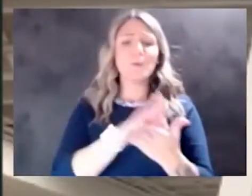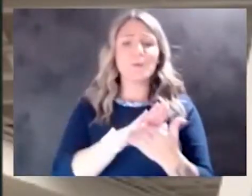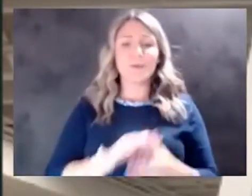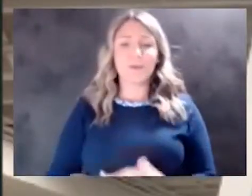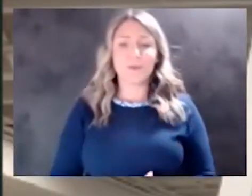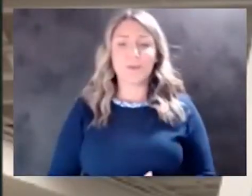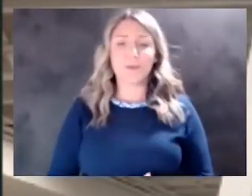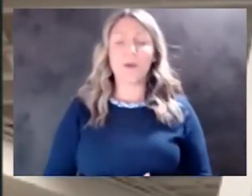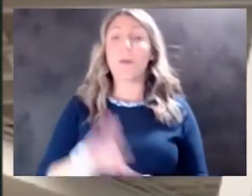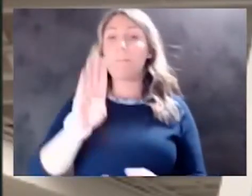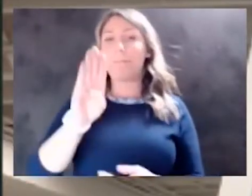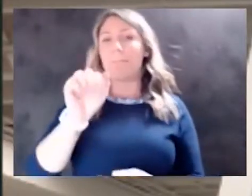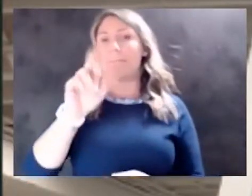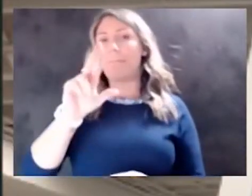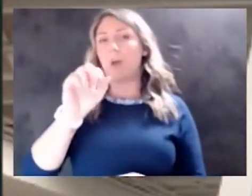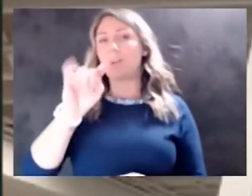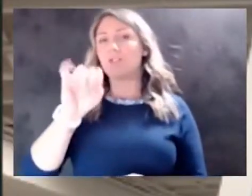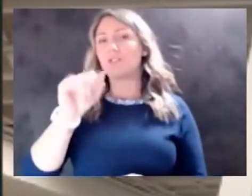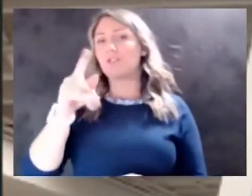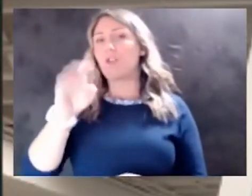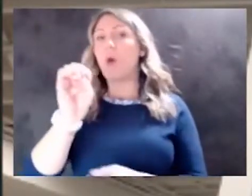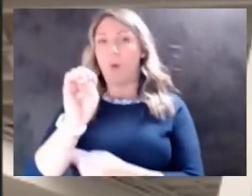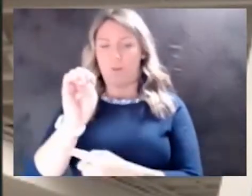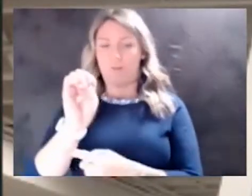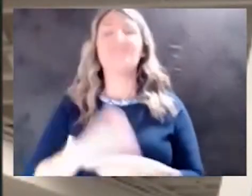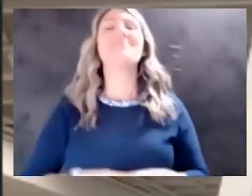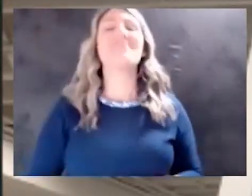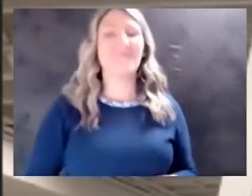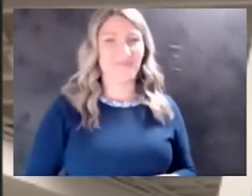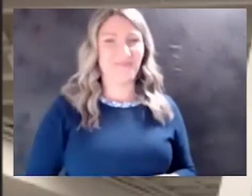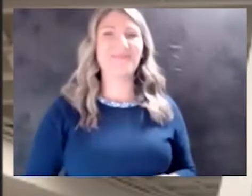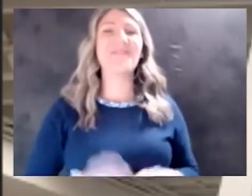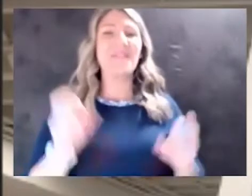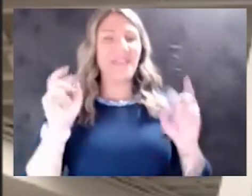Barstow School. Barstow, okay. And